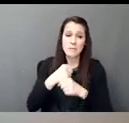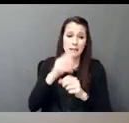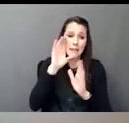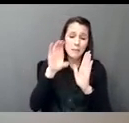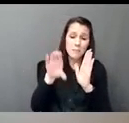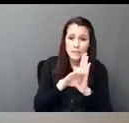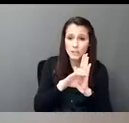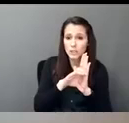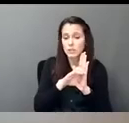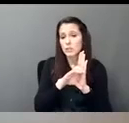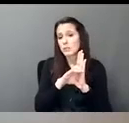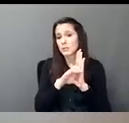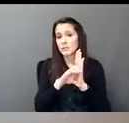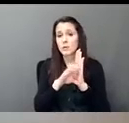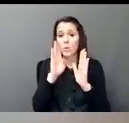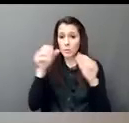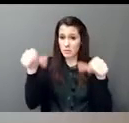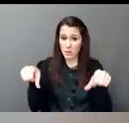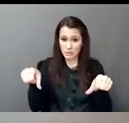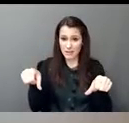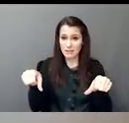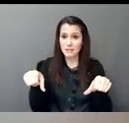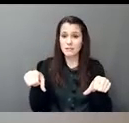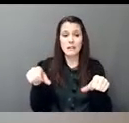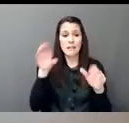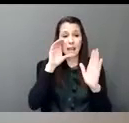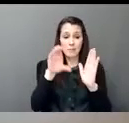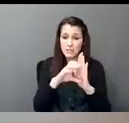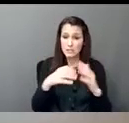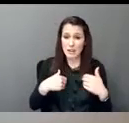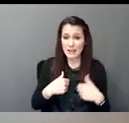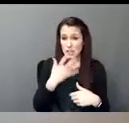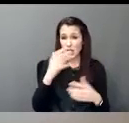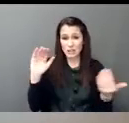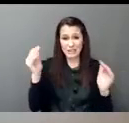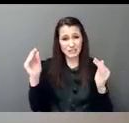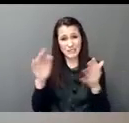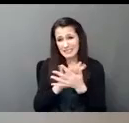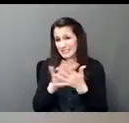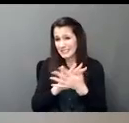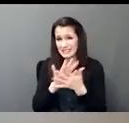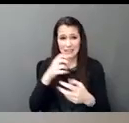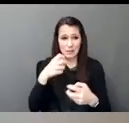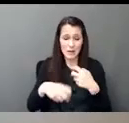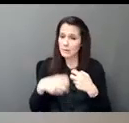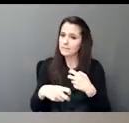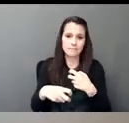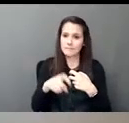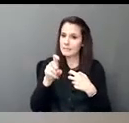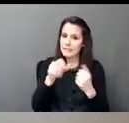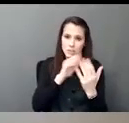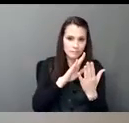going into your social feed and that graphic has color contrast issues, that's a problem. If that